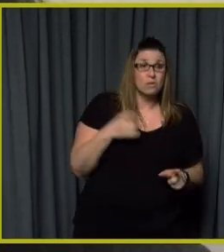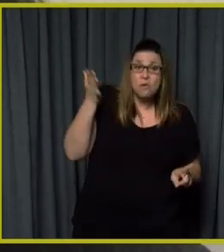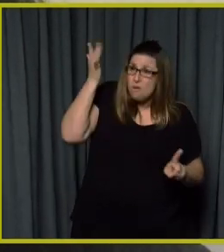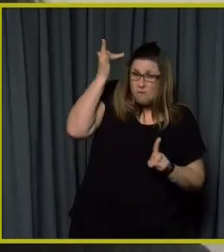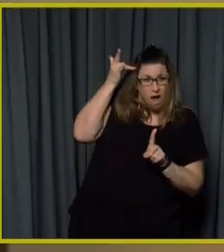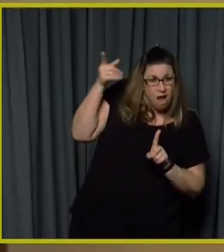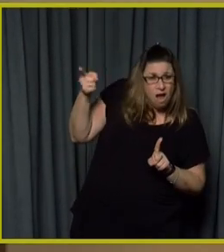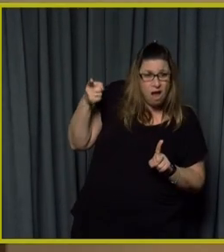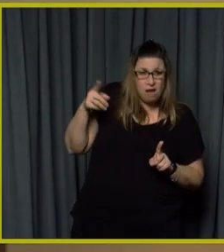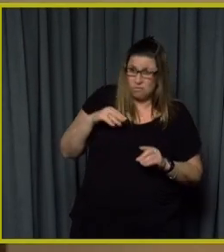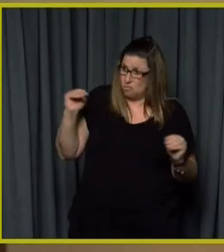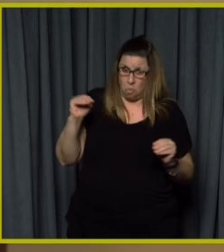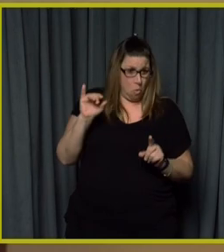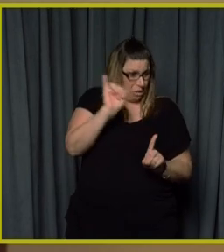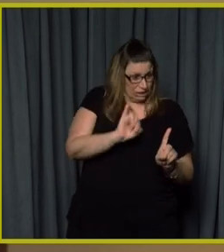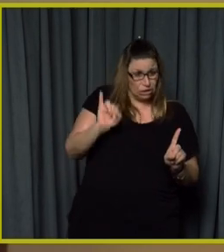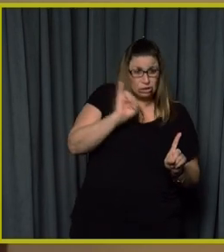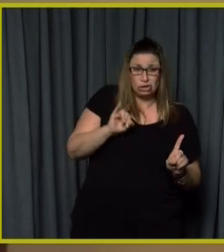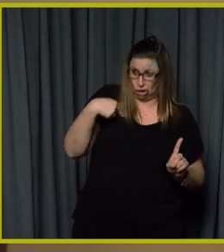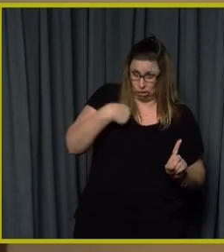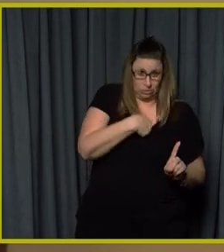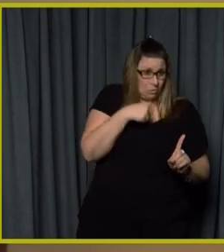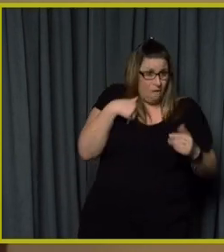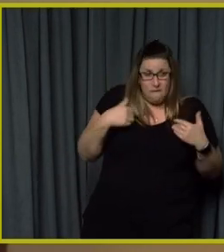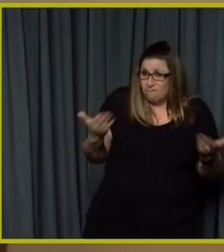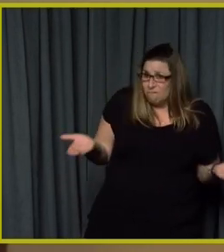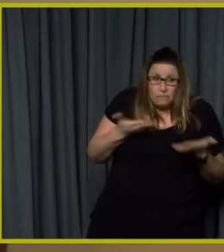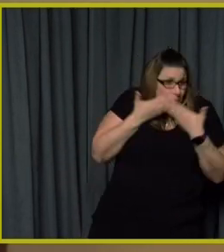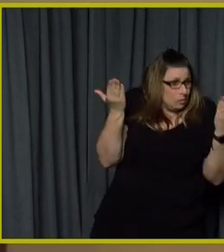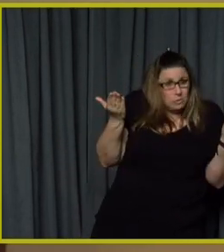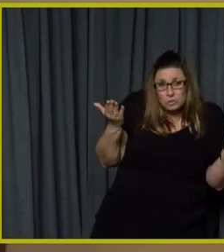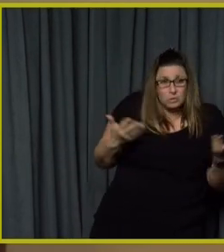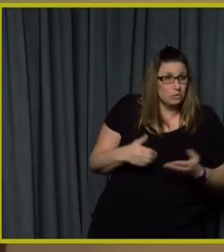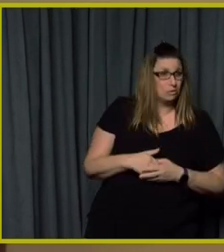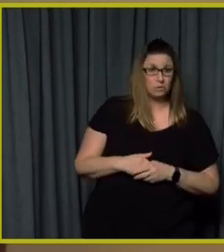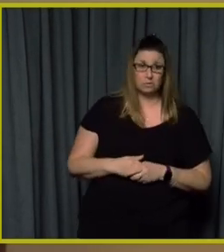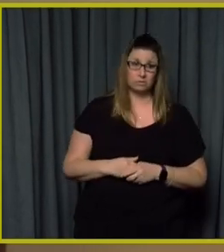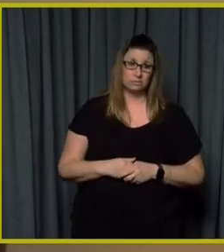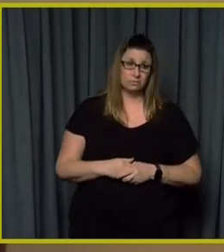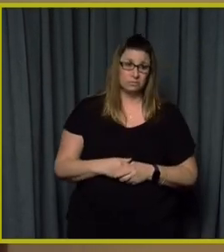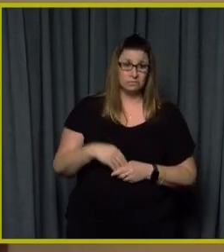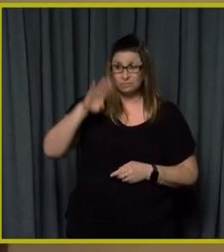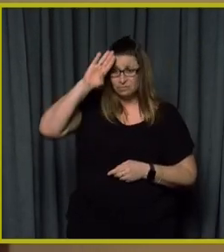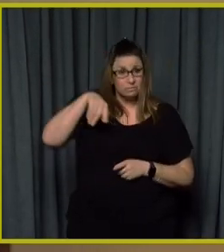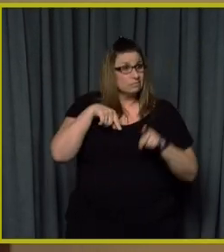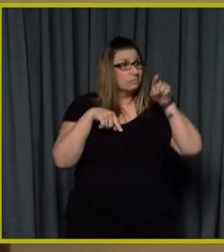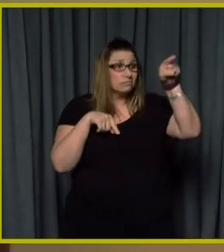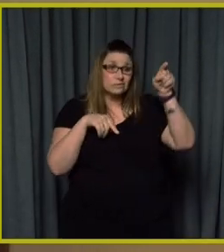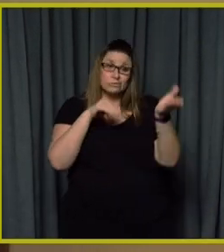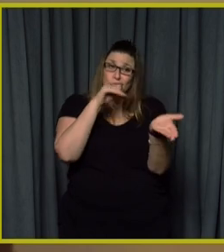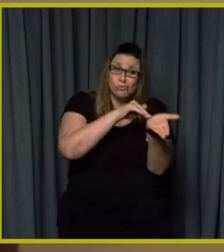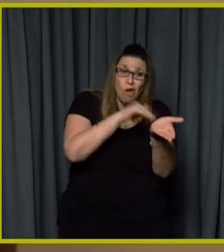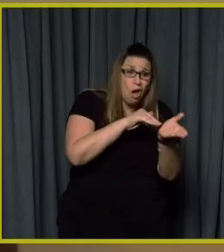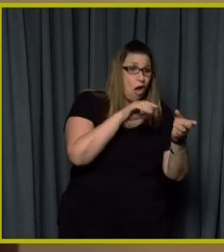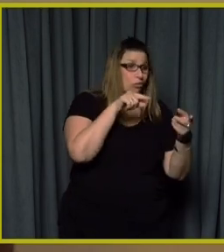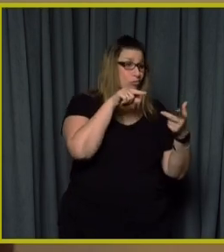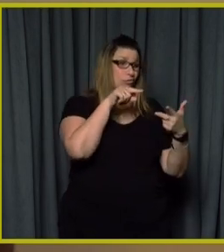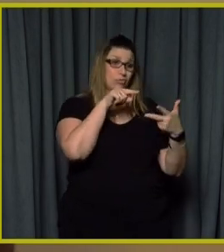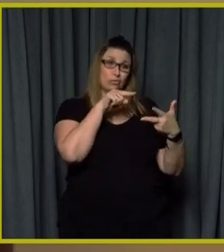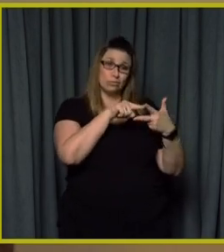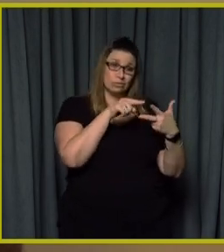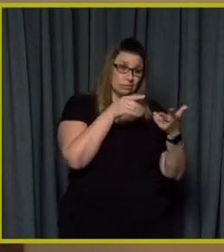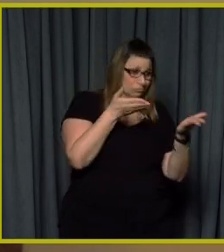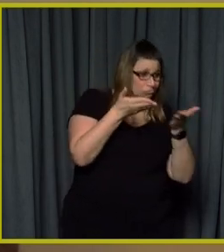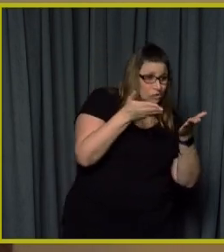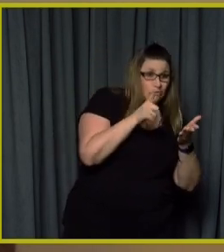that unites us. It's been hurtful to know that when I go to the doctors and I'm not sure if I'm going to